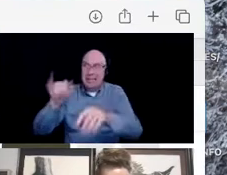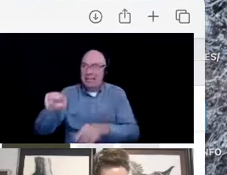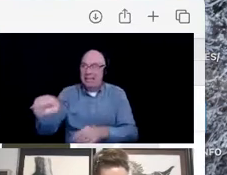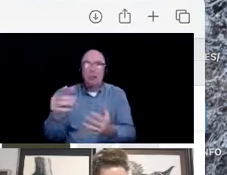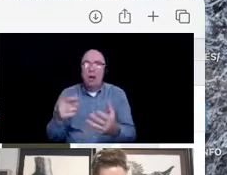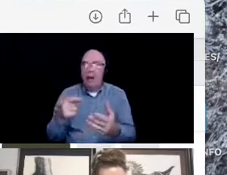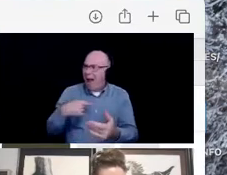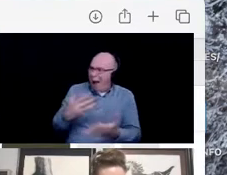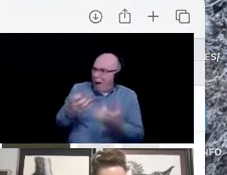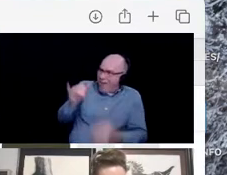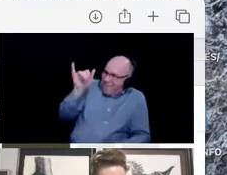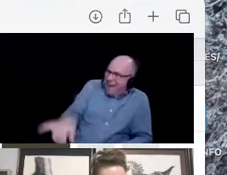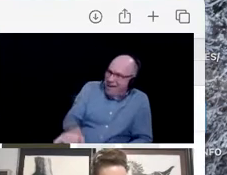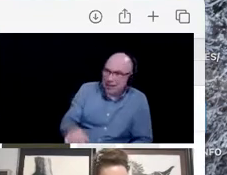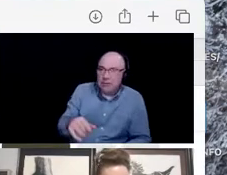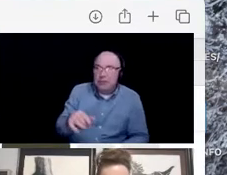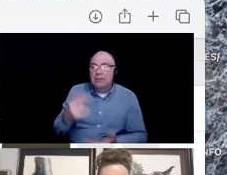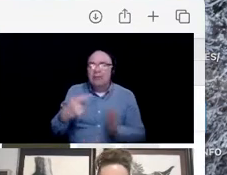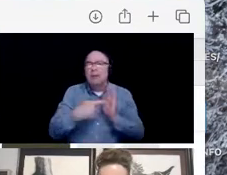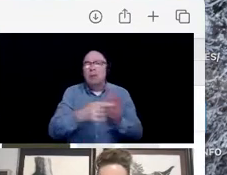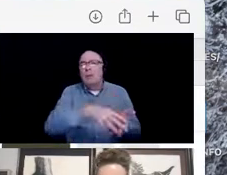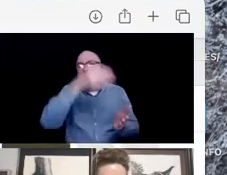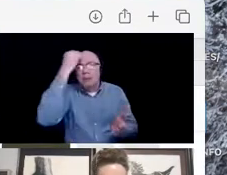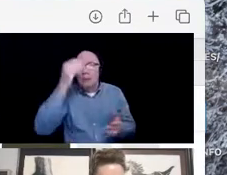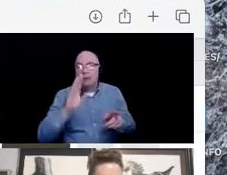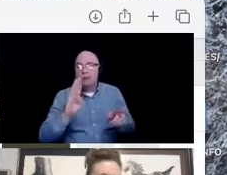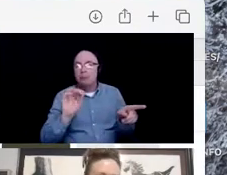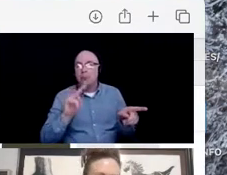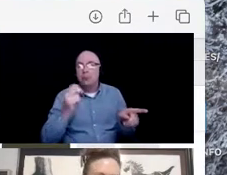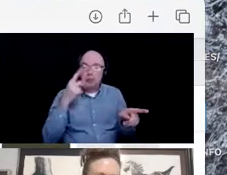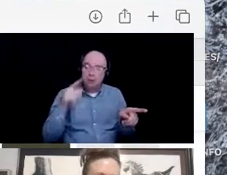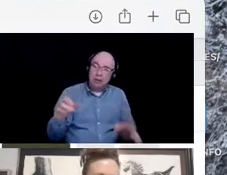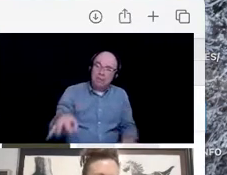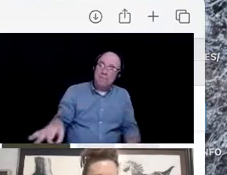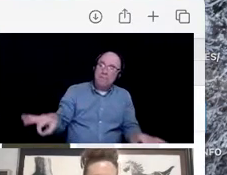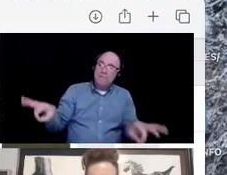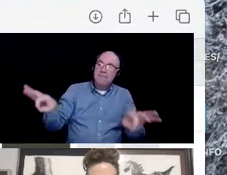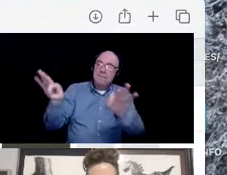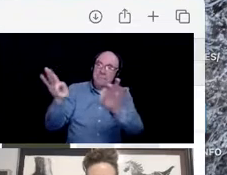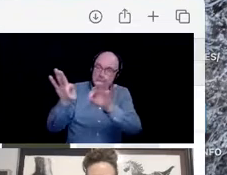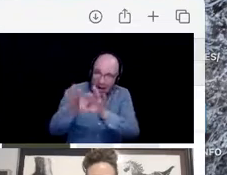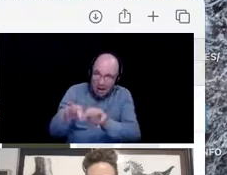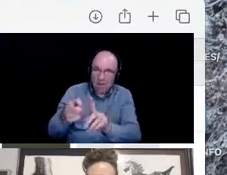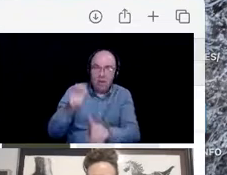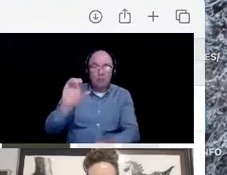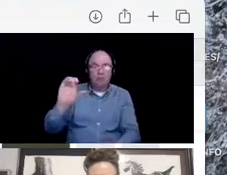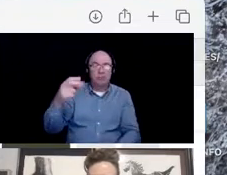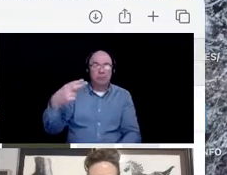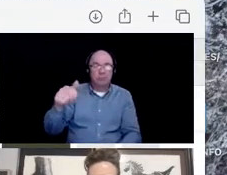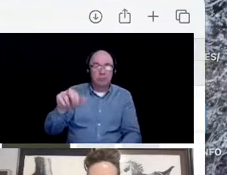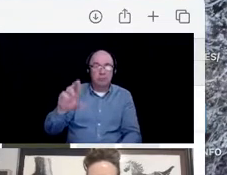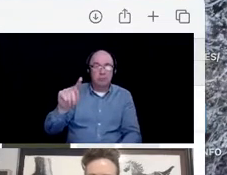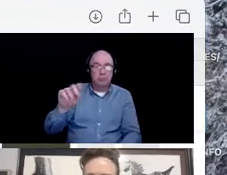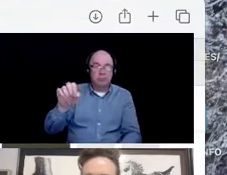of that. So what did we see in that example? Bonnie saw value, was getting value from Charlotte. And that's